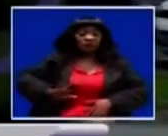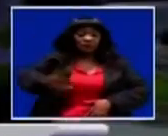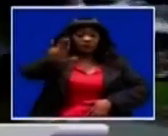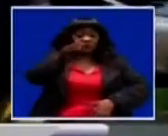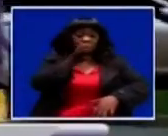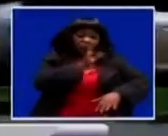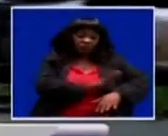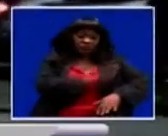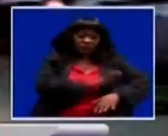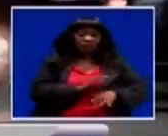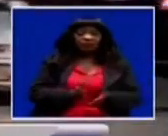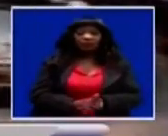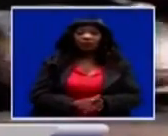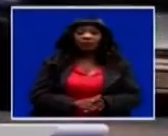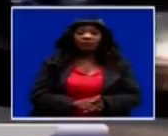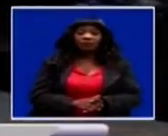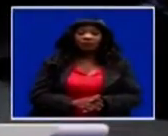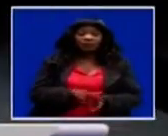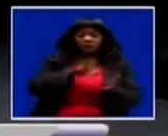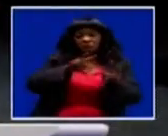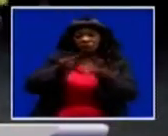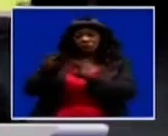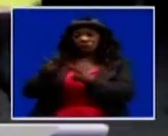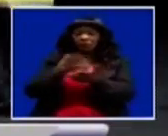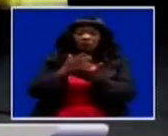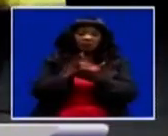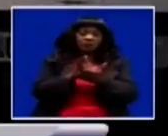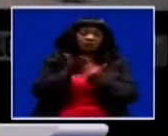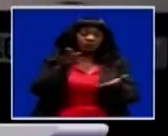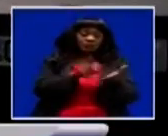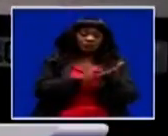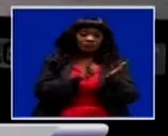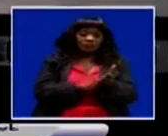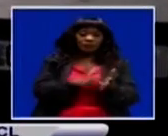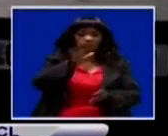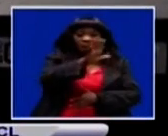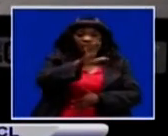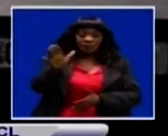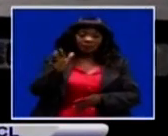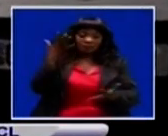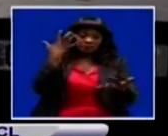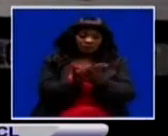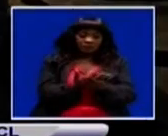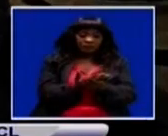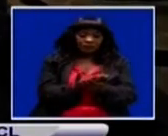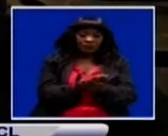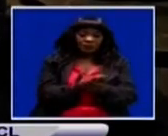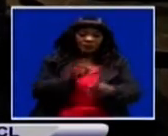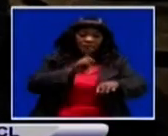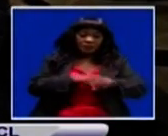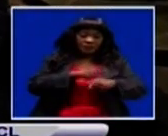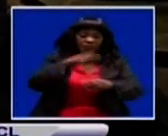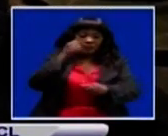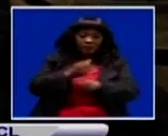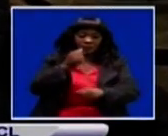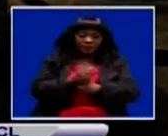of officials in his ministry to patrol various parts of Lusaka, and over 5 vehicles were impounded during the exercise, which